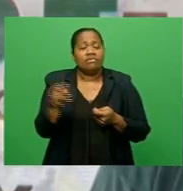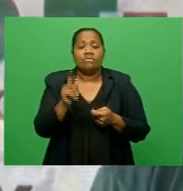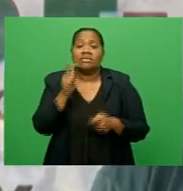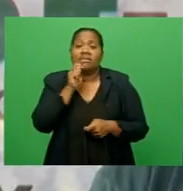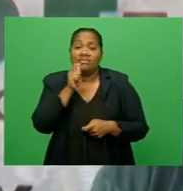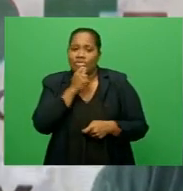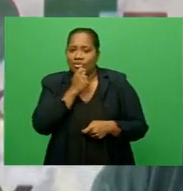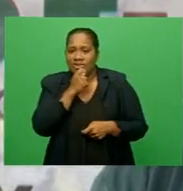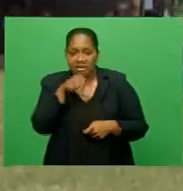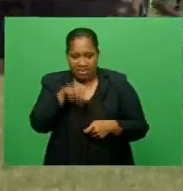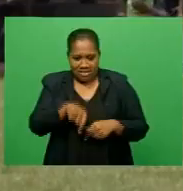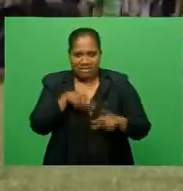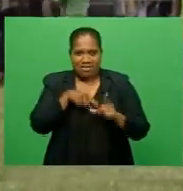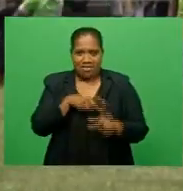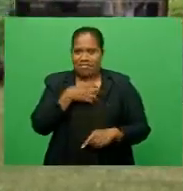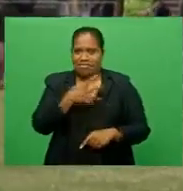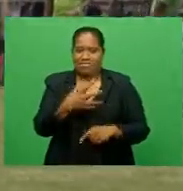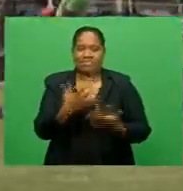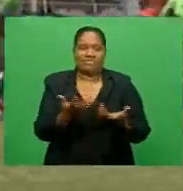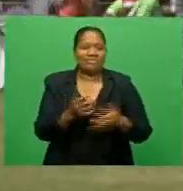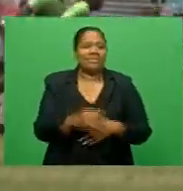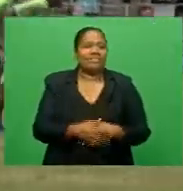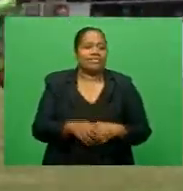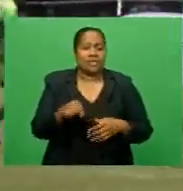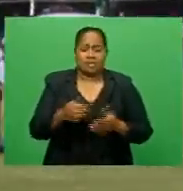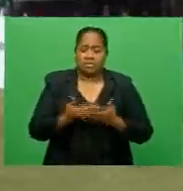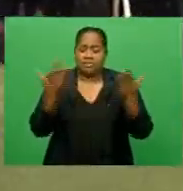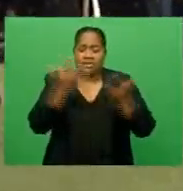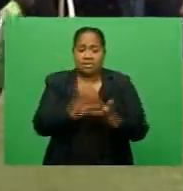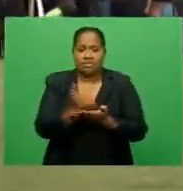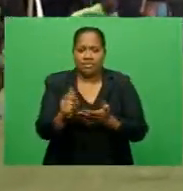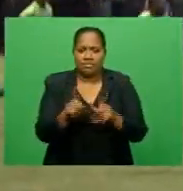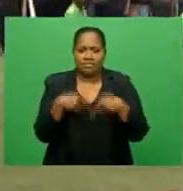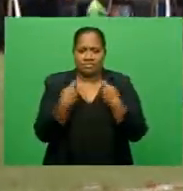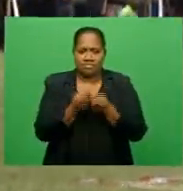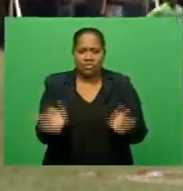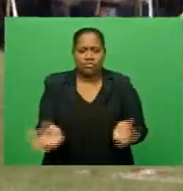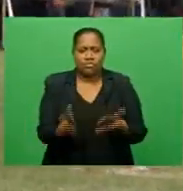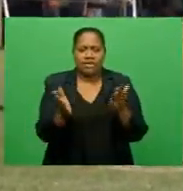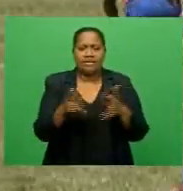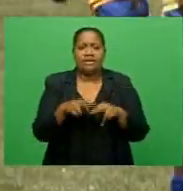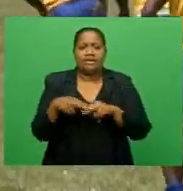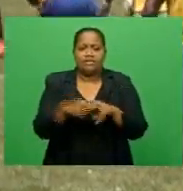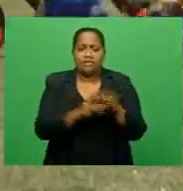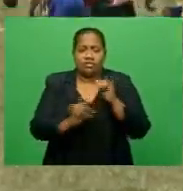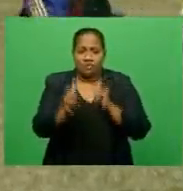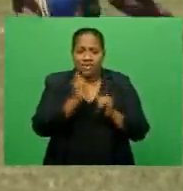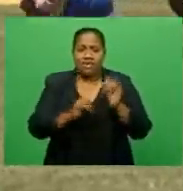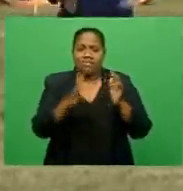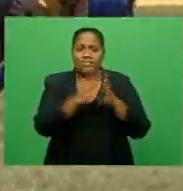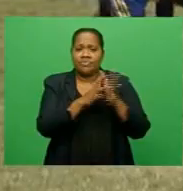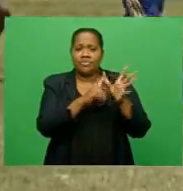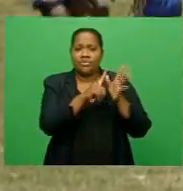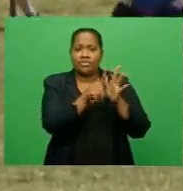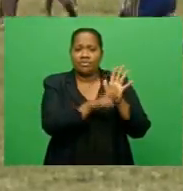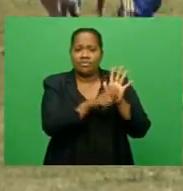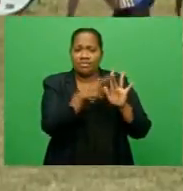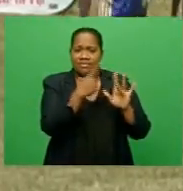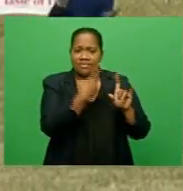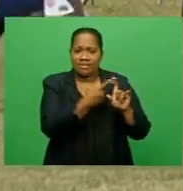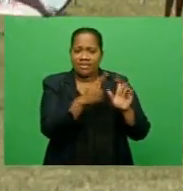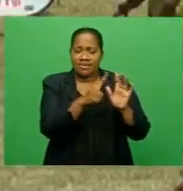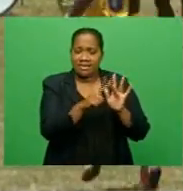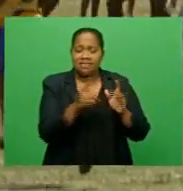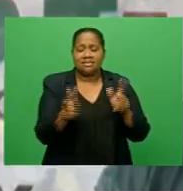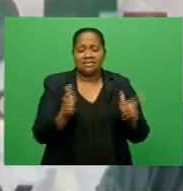year than all the previous years. This is the biggest number of teams to ever play in the Fiji Bita Wairiki Sevens, and it's prompted organizers to make